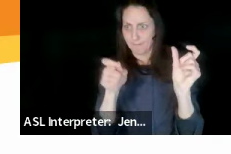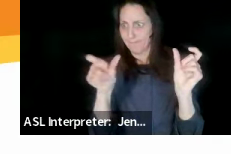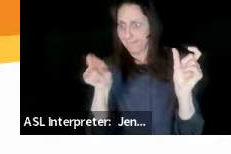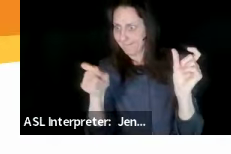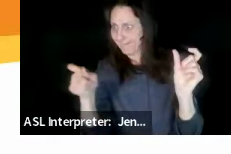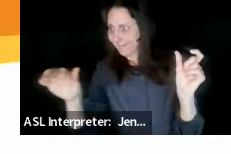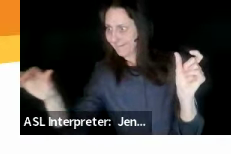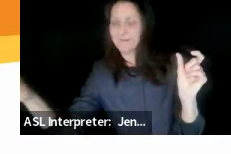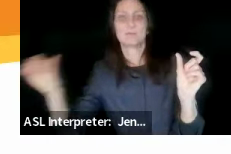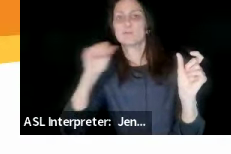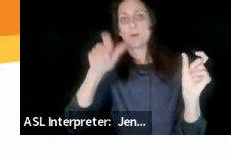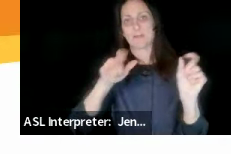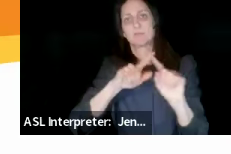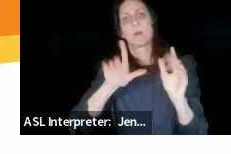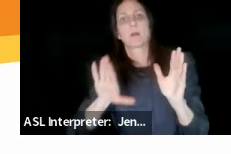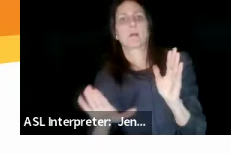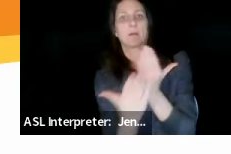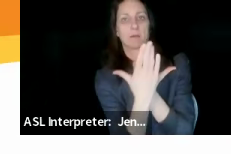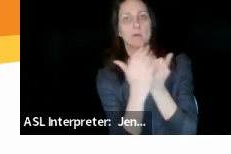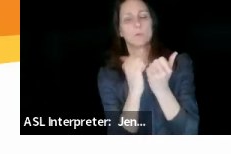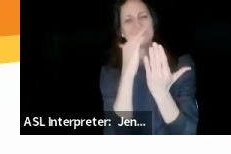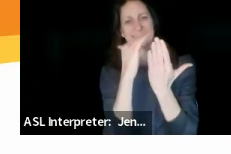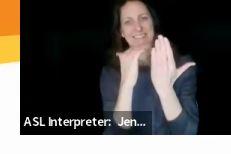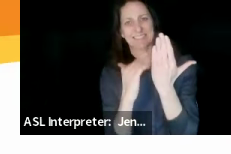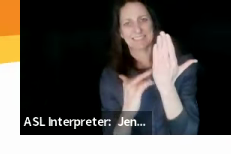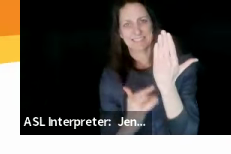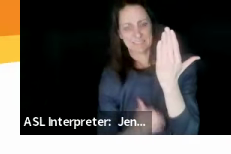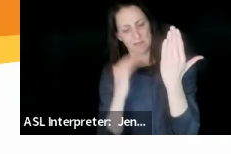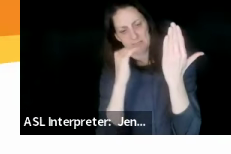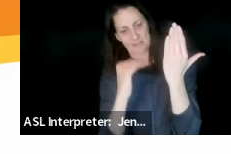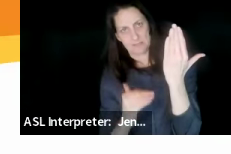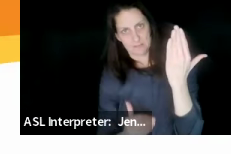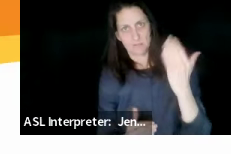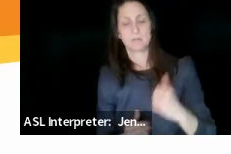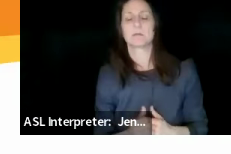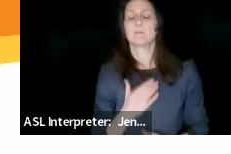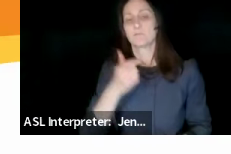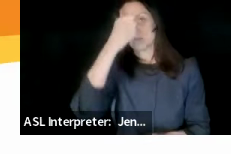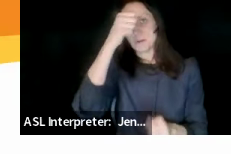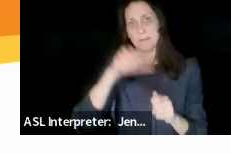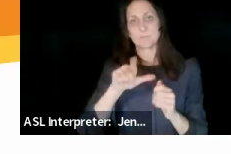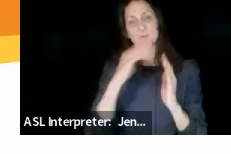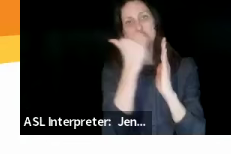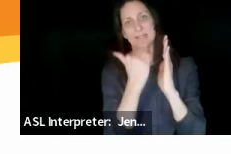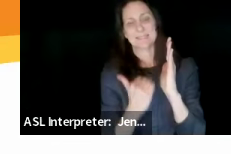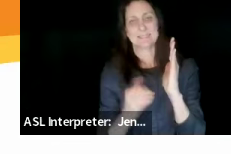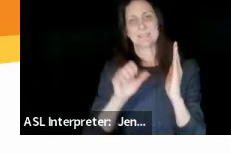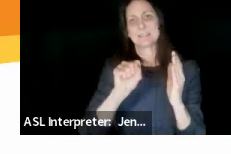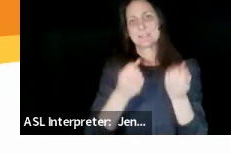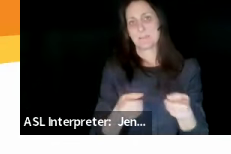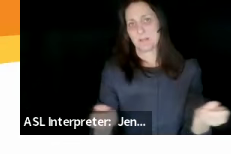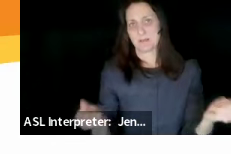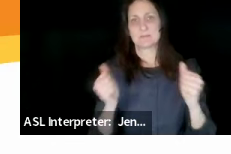itemizing what you're using. Always remember to list your supplies minus any discounts or taxes, and